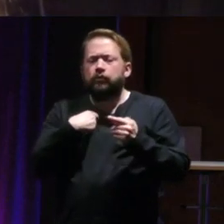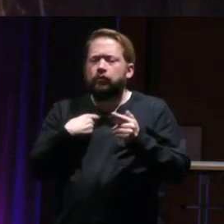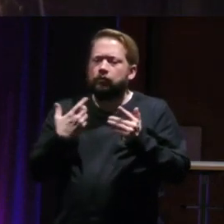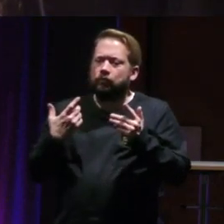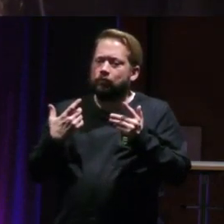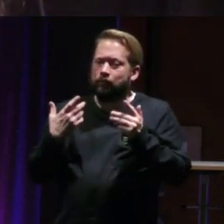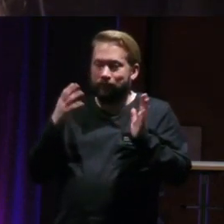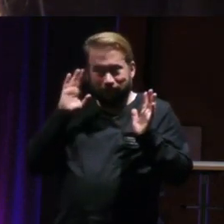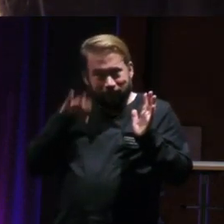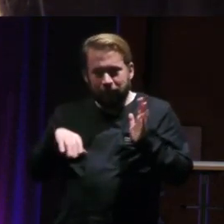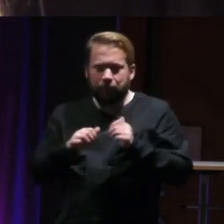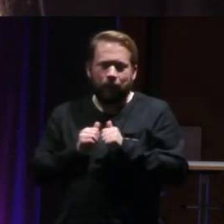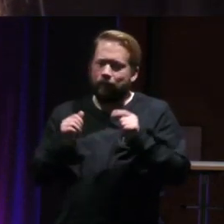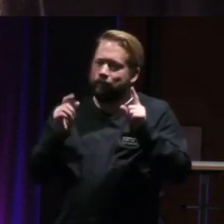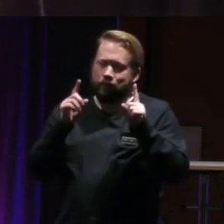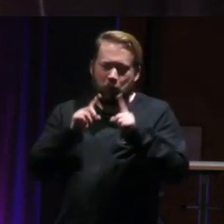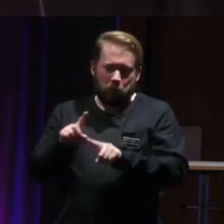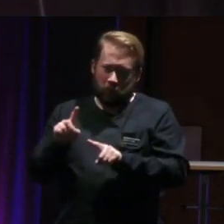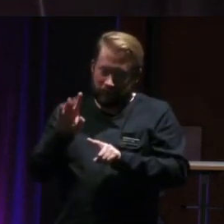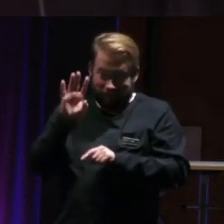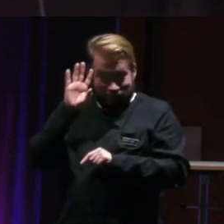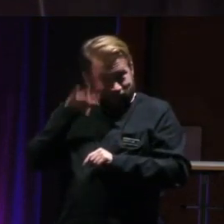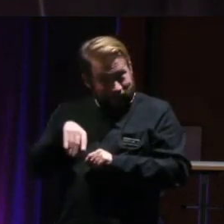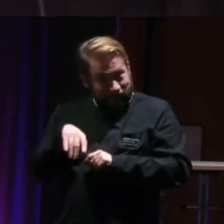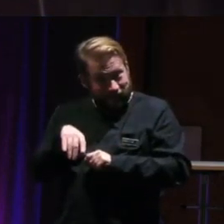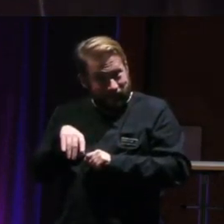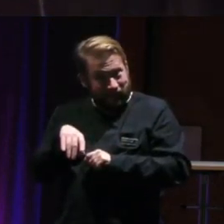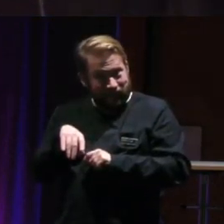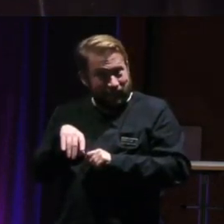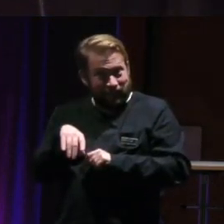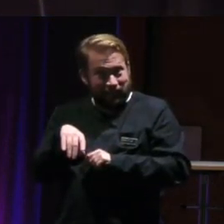not so much, who were like